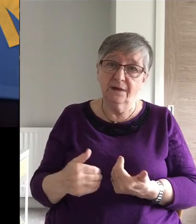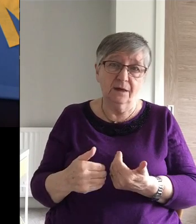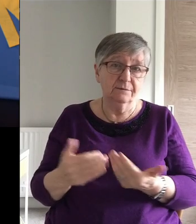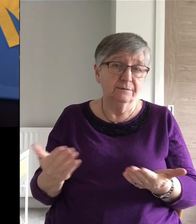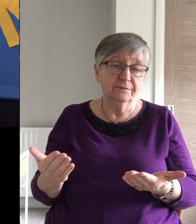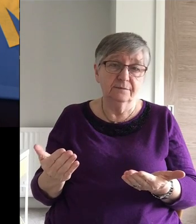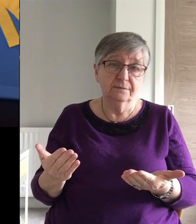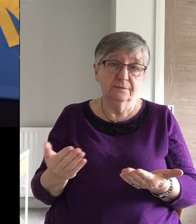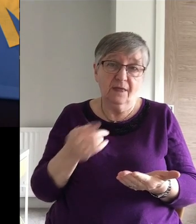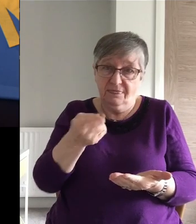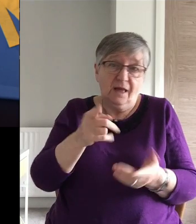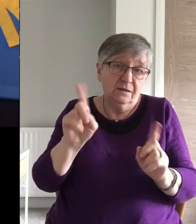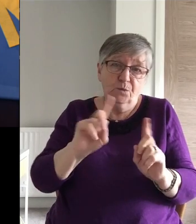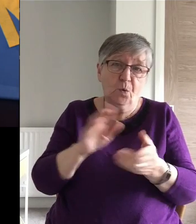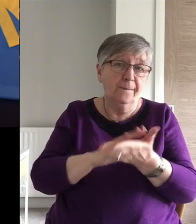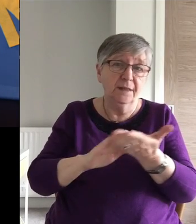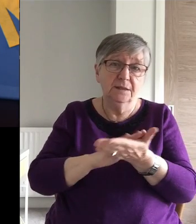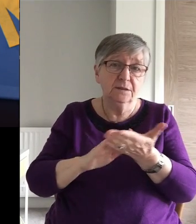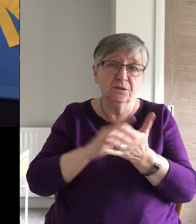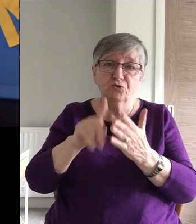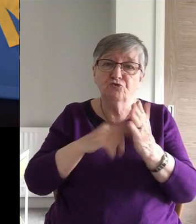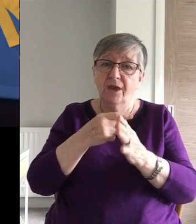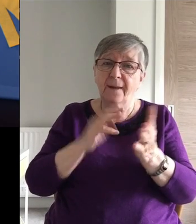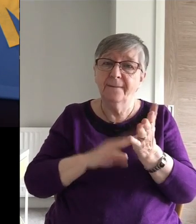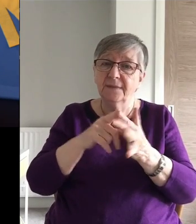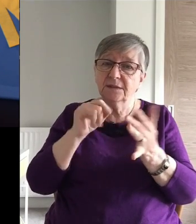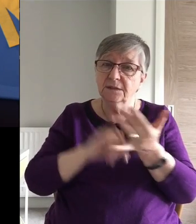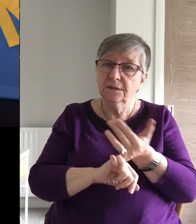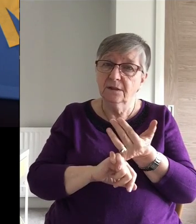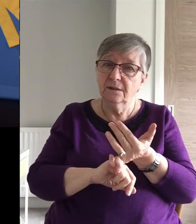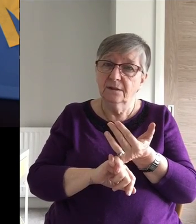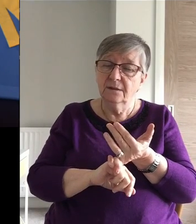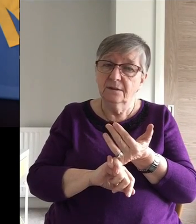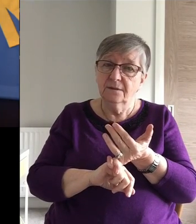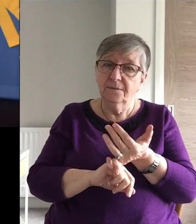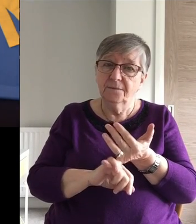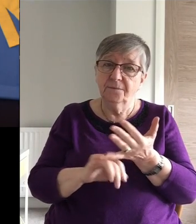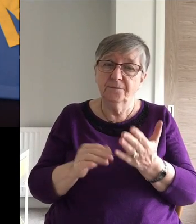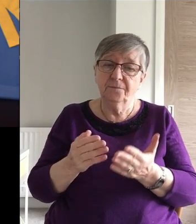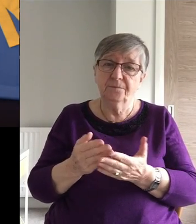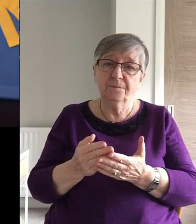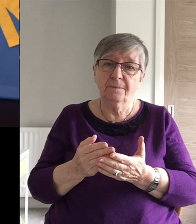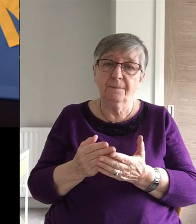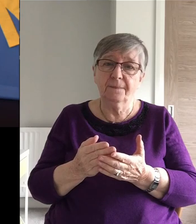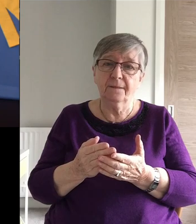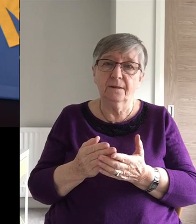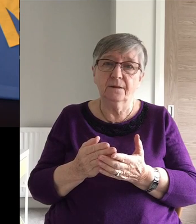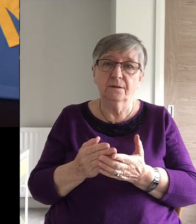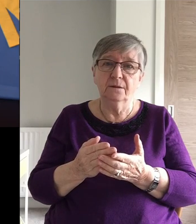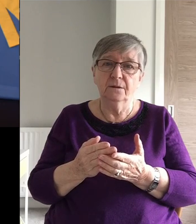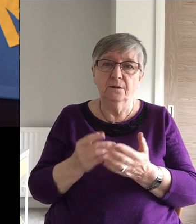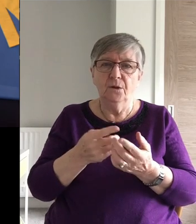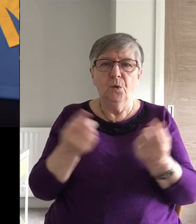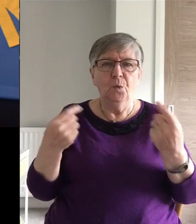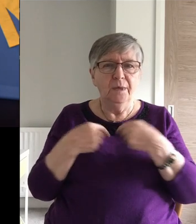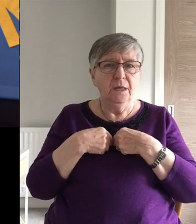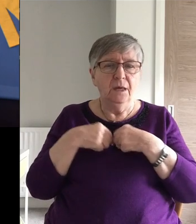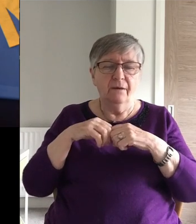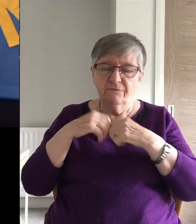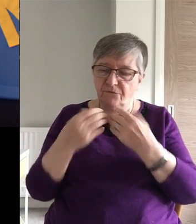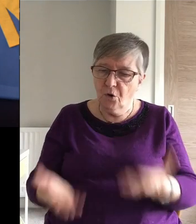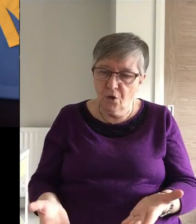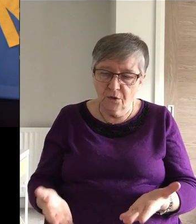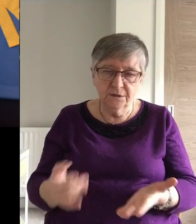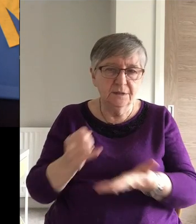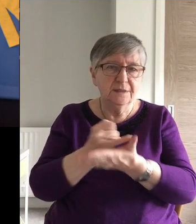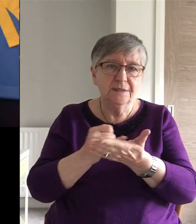That sums up James verses 13 to 18 of chapter 1. We have